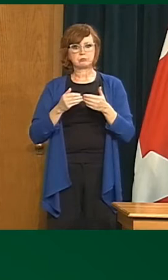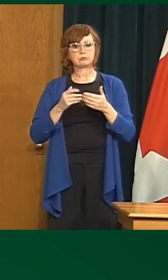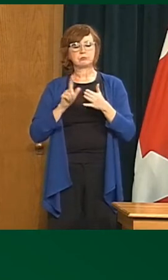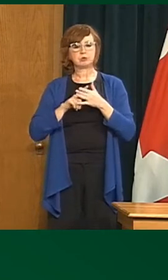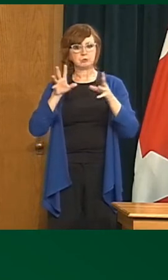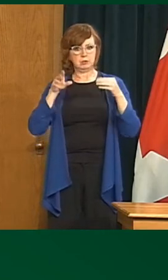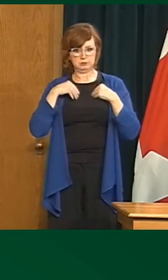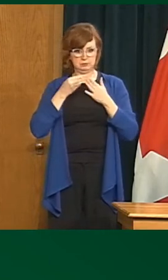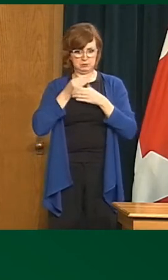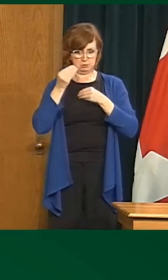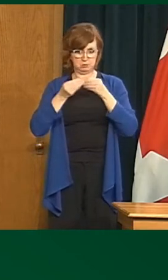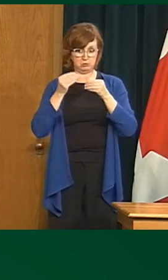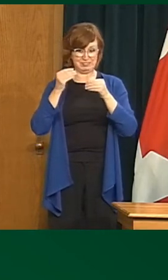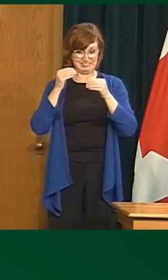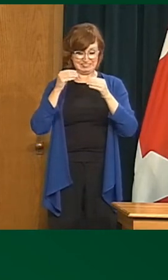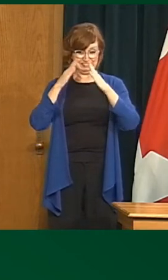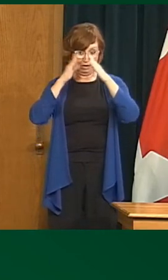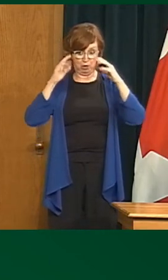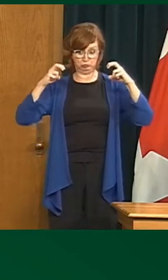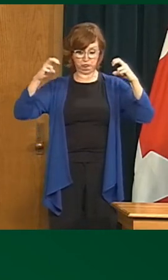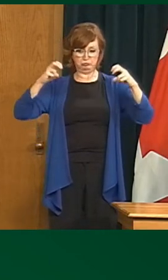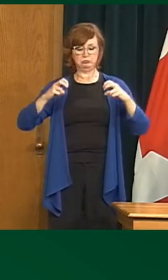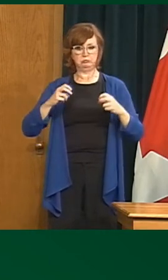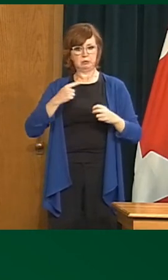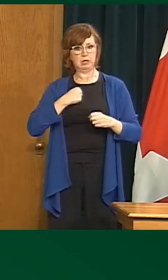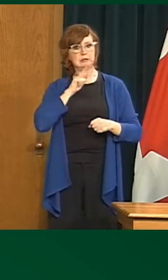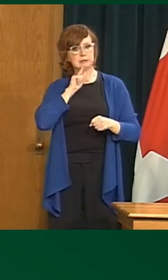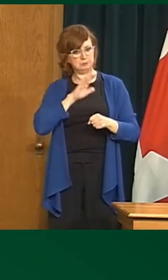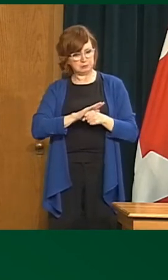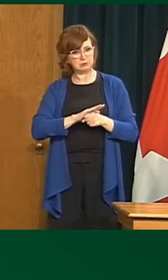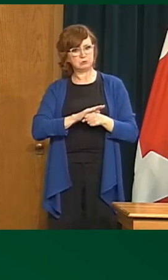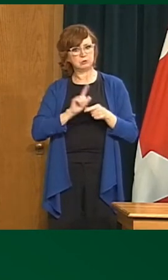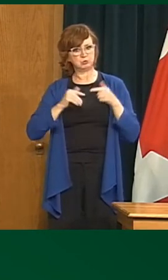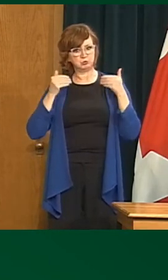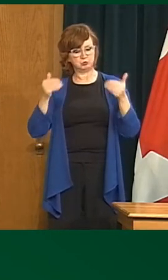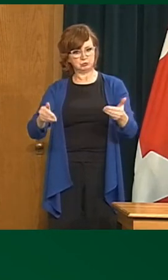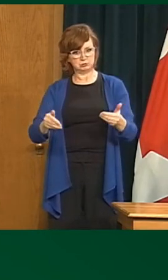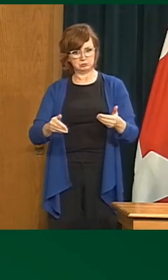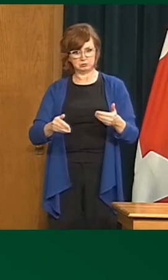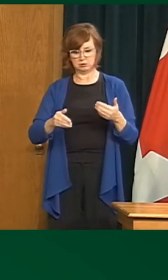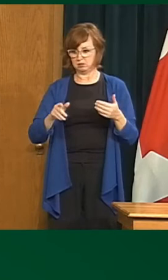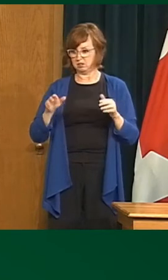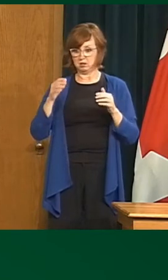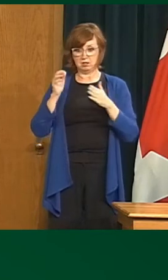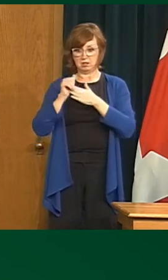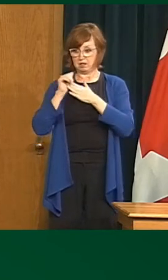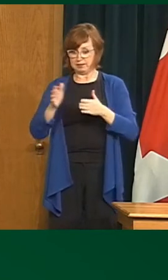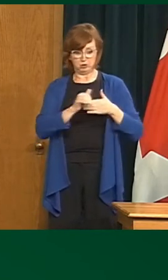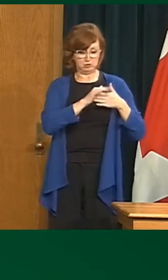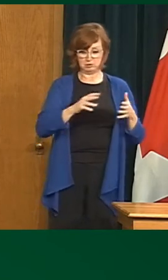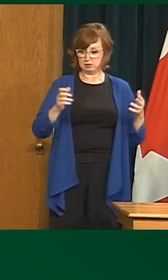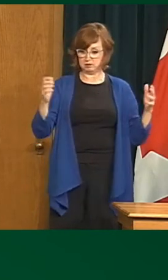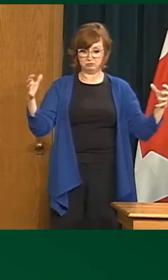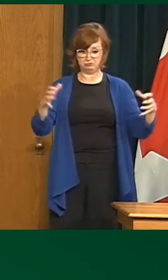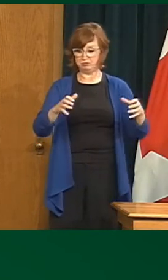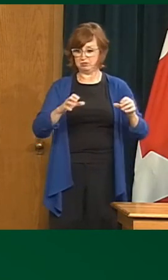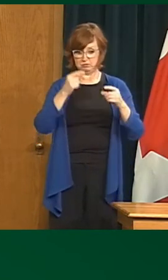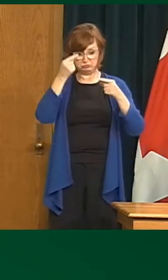go to a vote in the House, I would commit to doing that. If we're not able to come to some type of an agreement, and